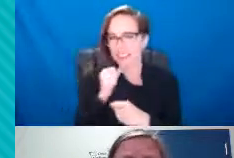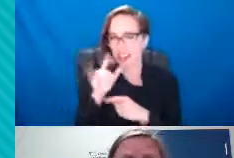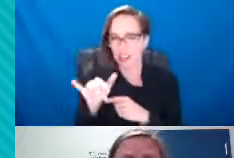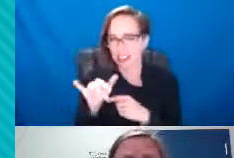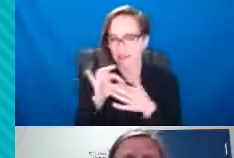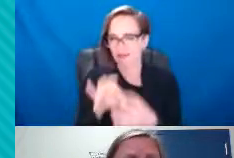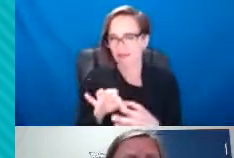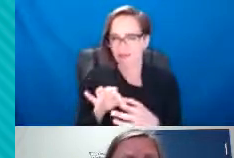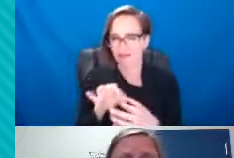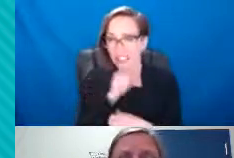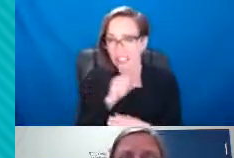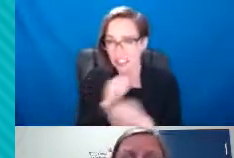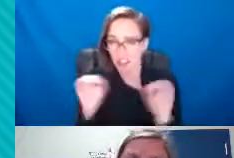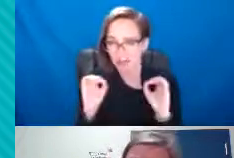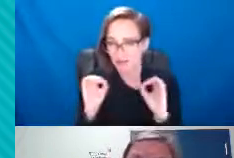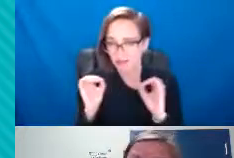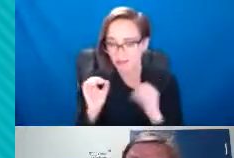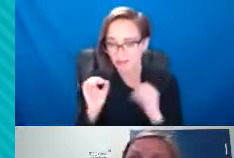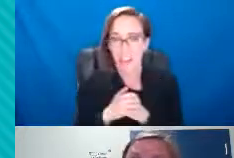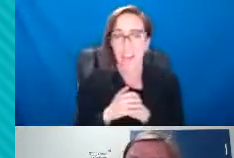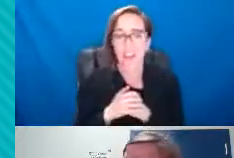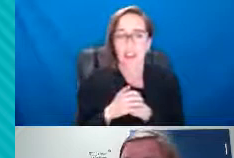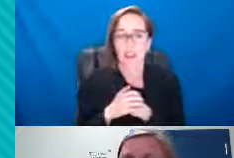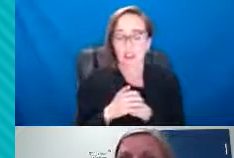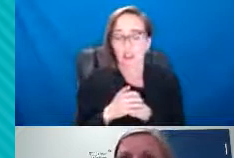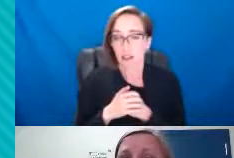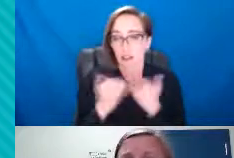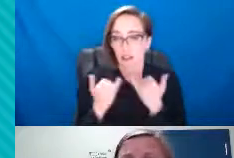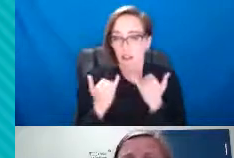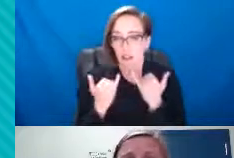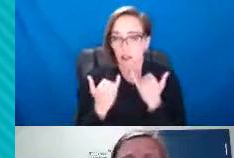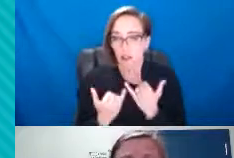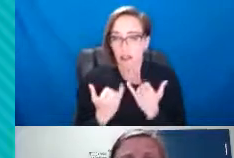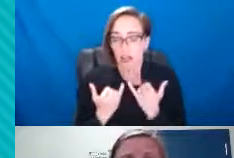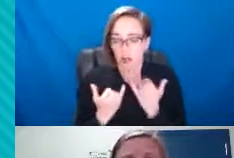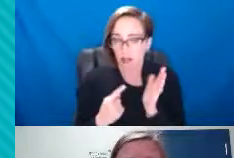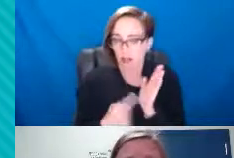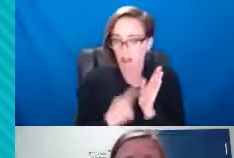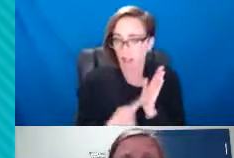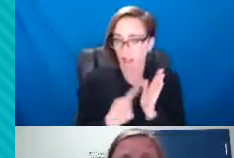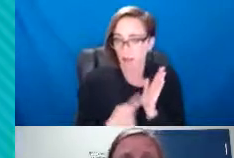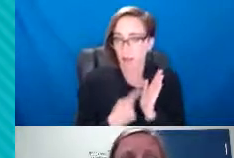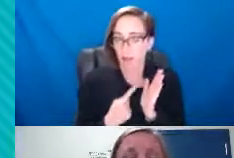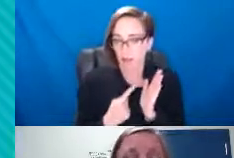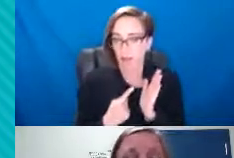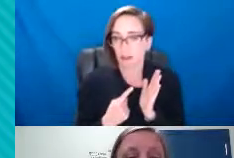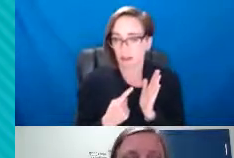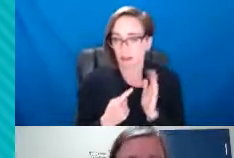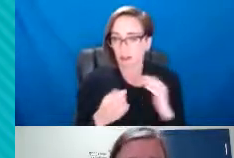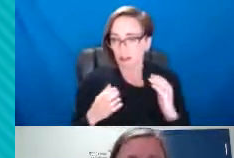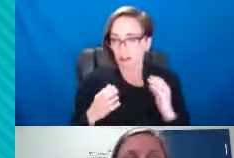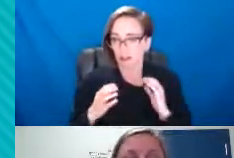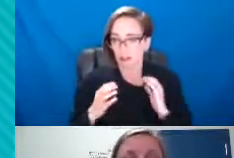loss. At this point in time, there are occasions where we do have individuals who do lose their